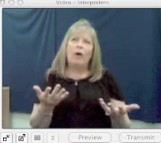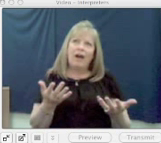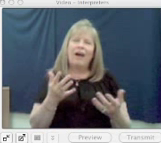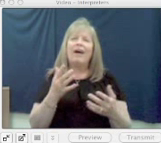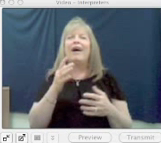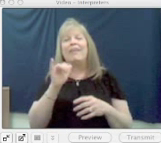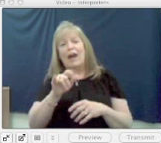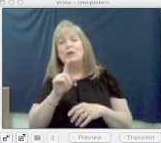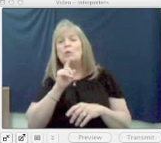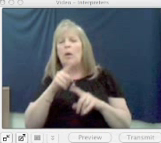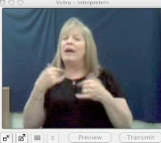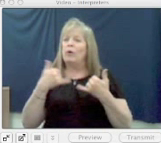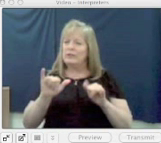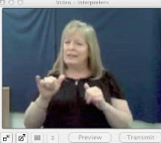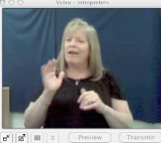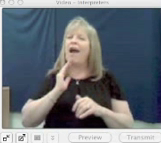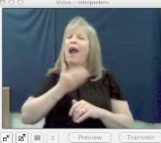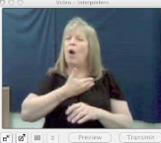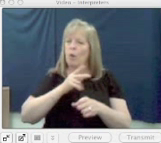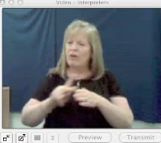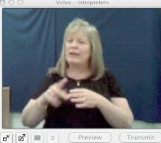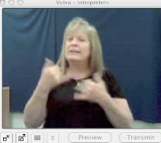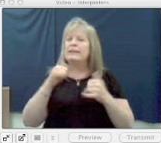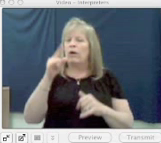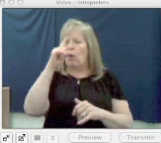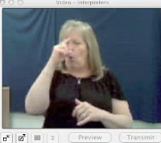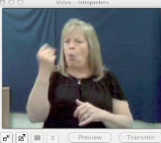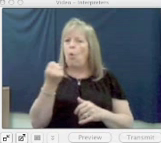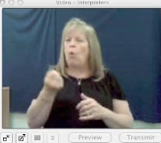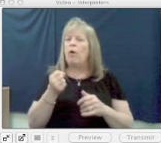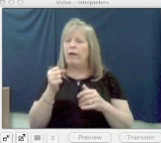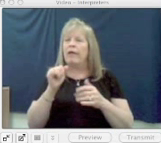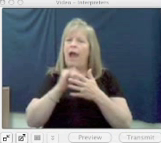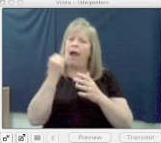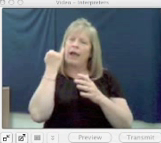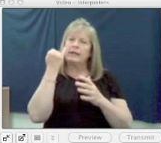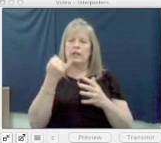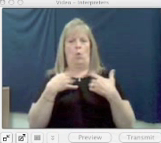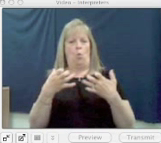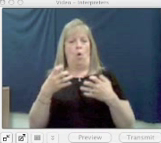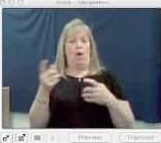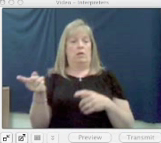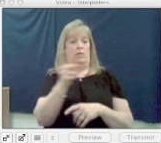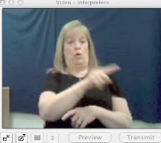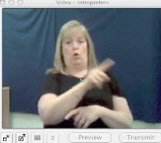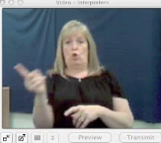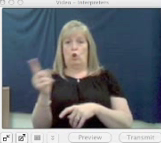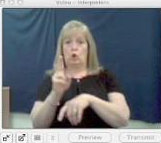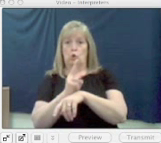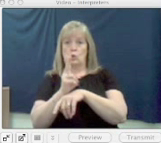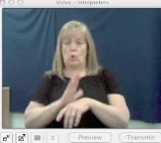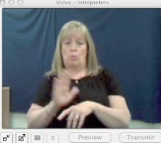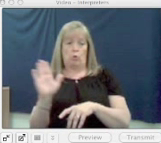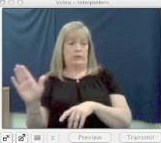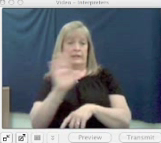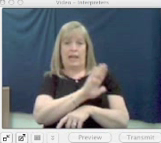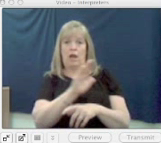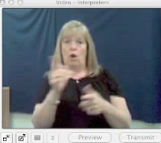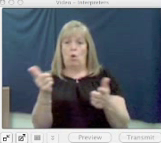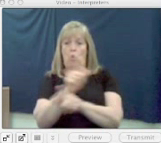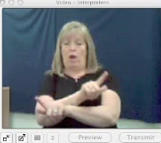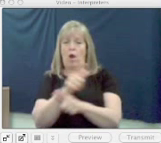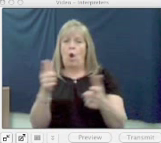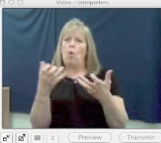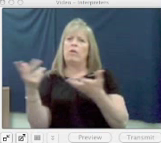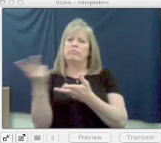hold on to as a profession is that we want our consumers and their interactions to be as organic and natural